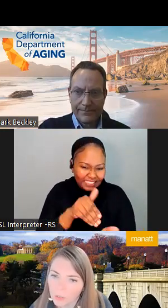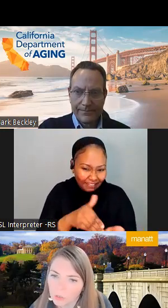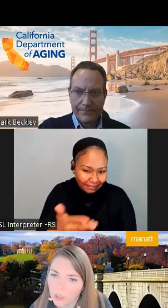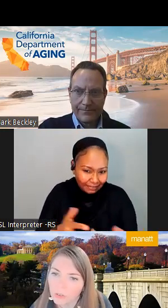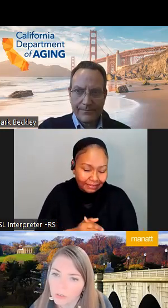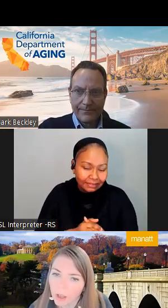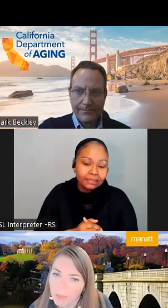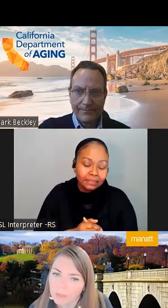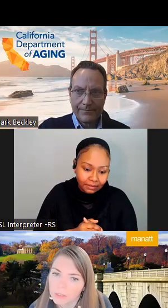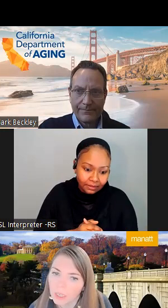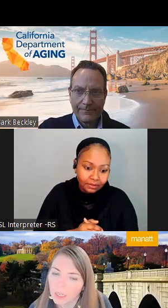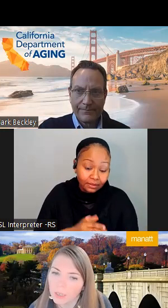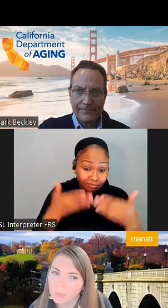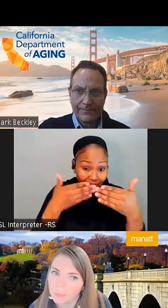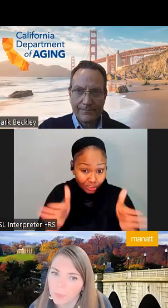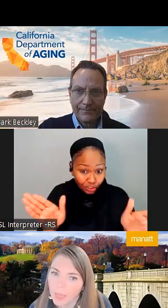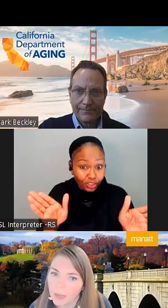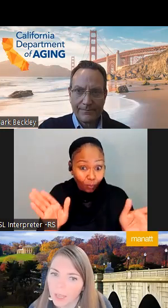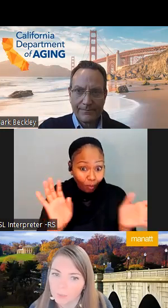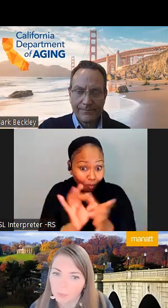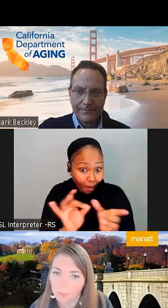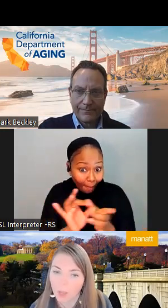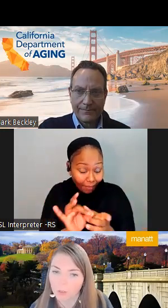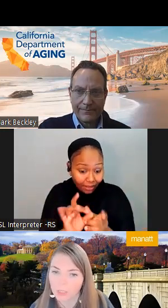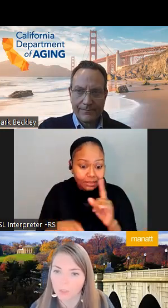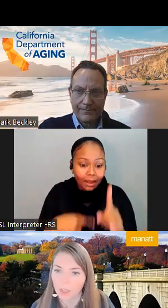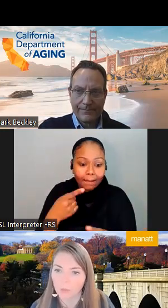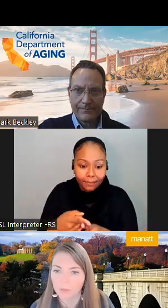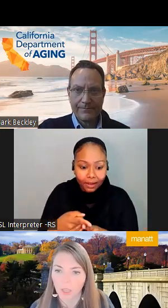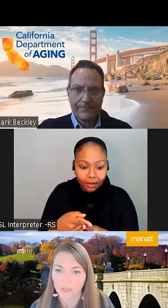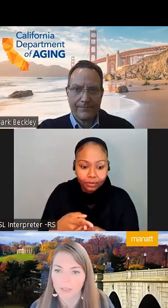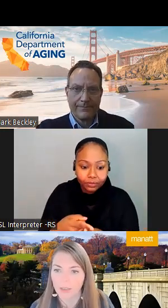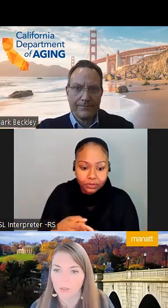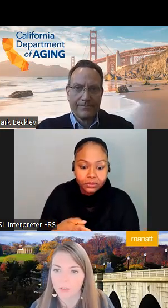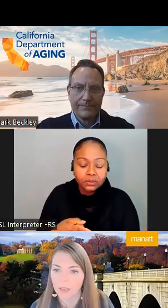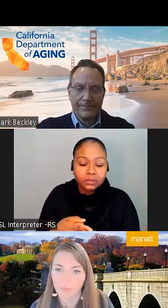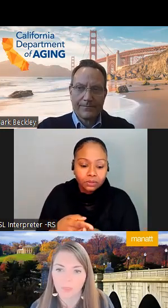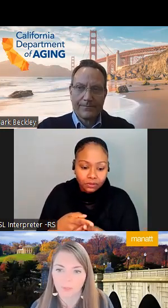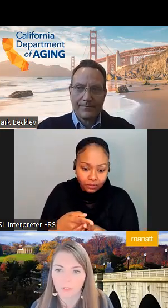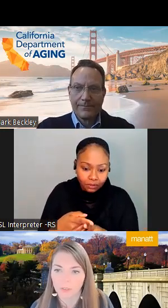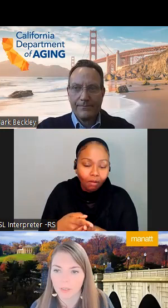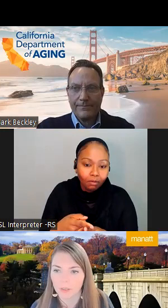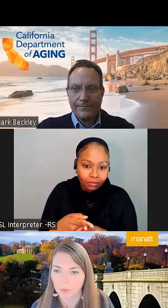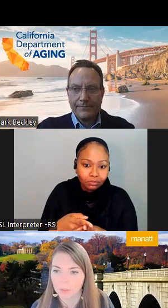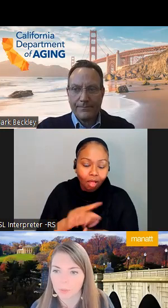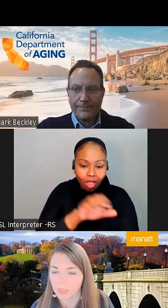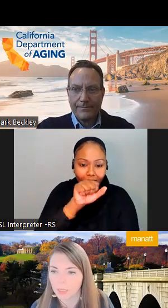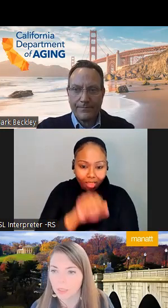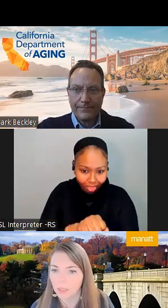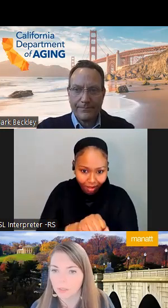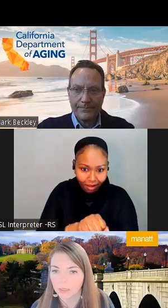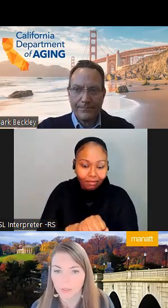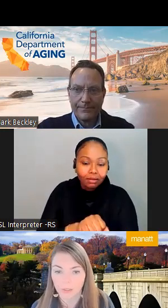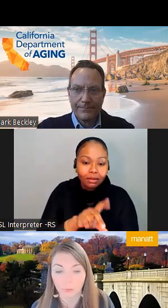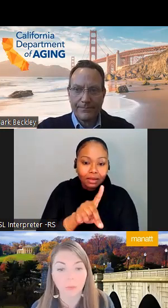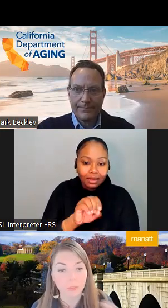And then a general comment at a broader level around lockdowns, that facilities appear to